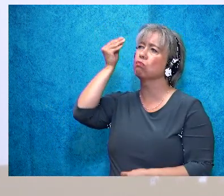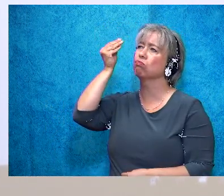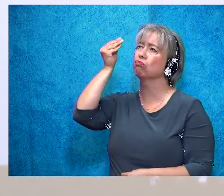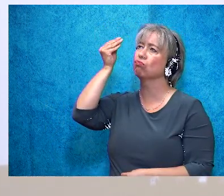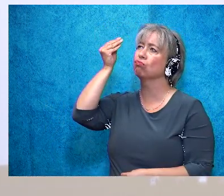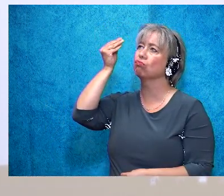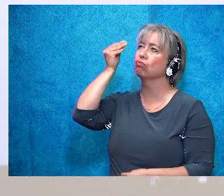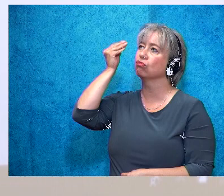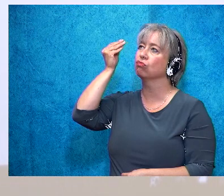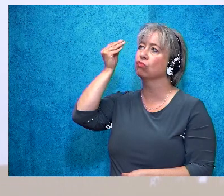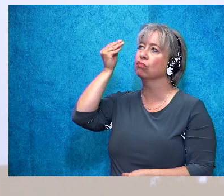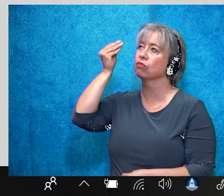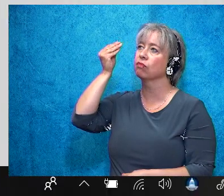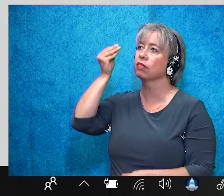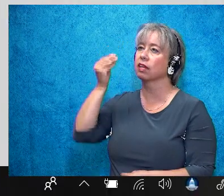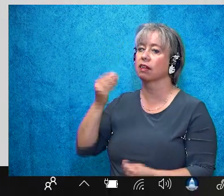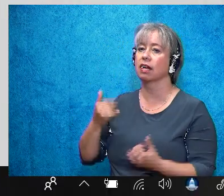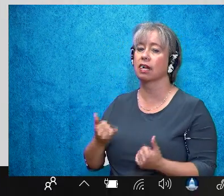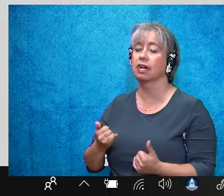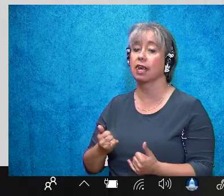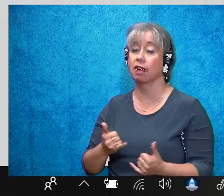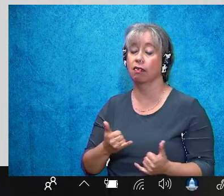All right, I'm going to click play.